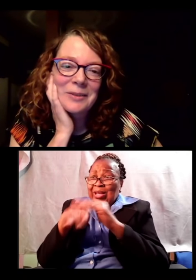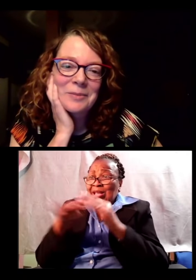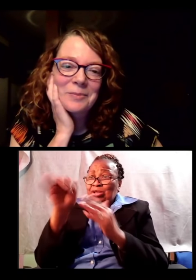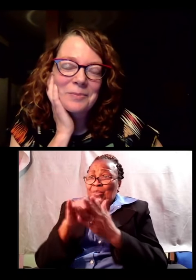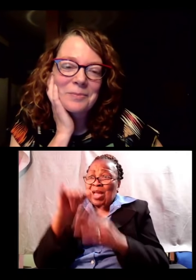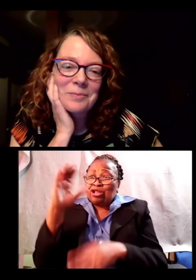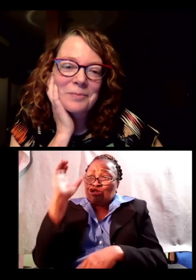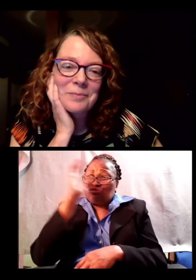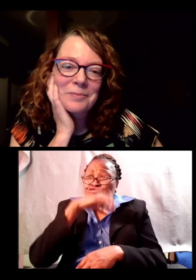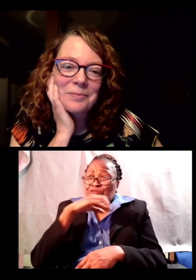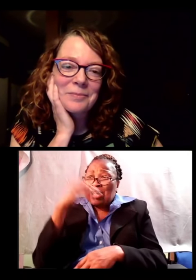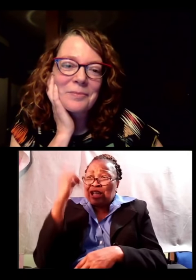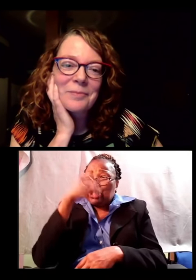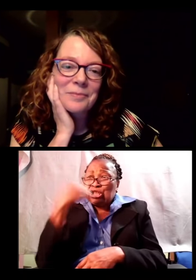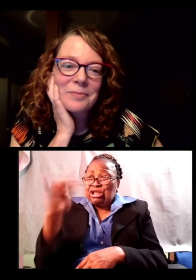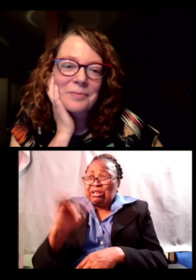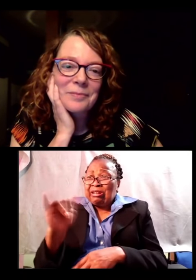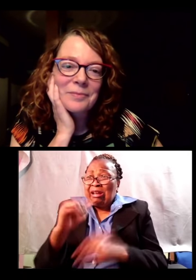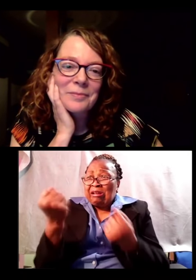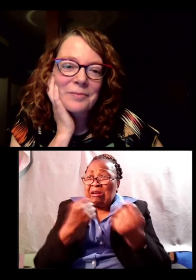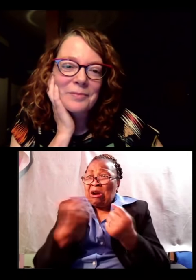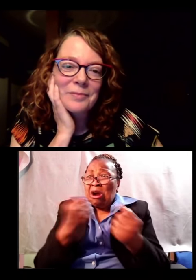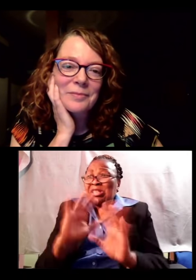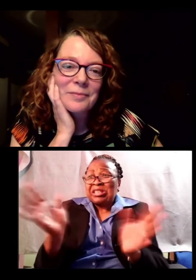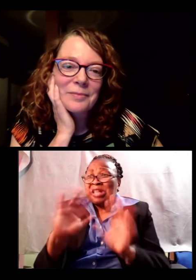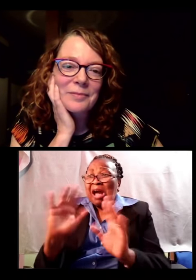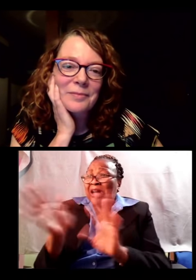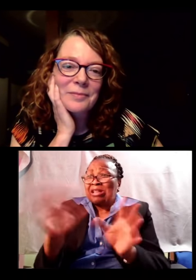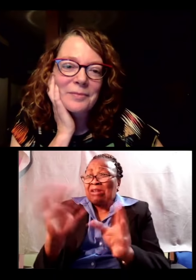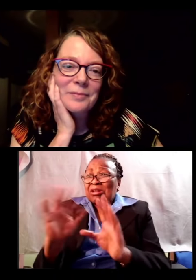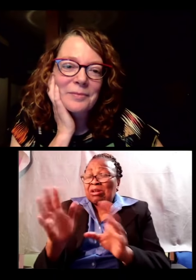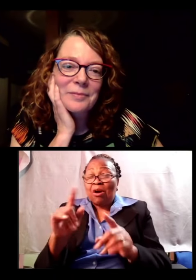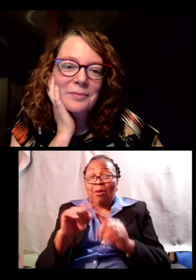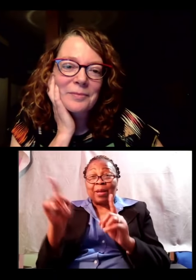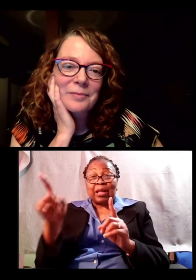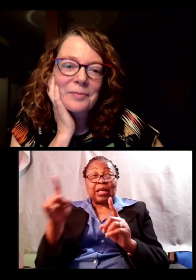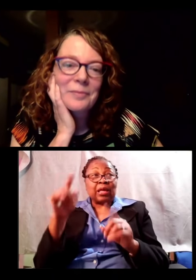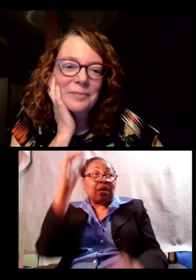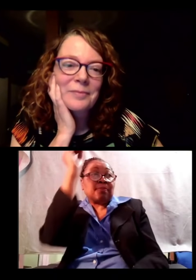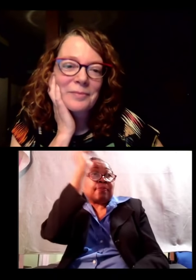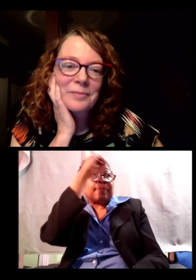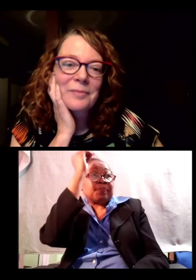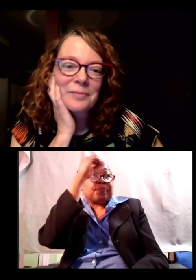looking vehicle. But he's all unsuspecting.